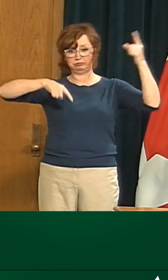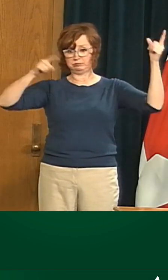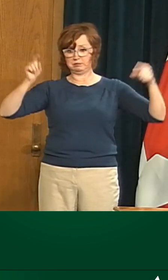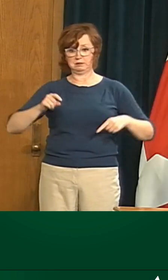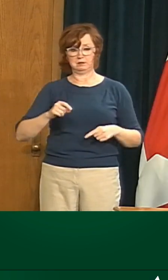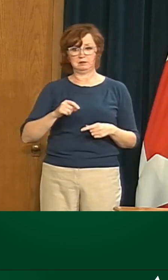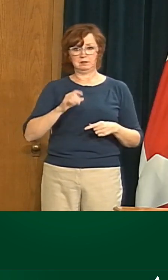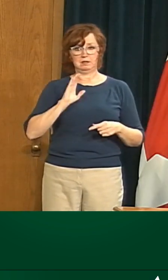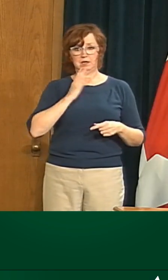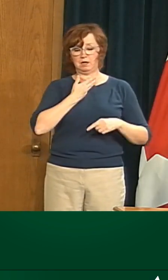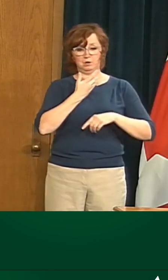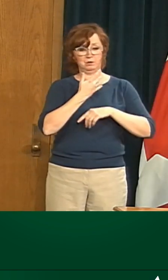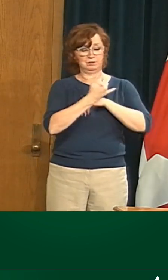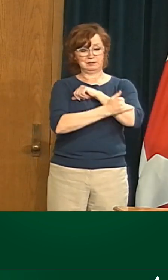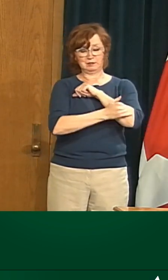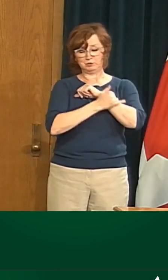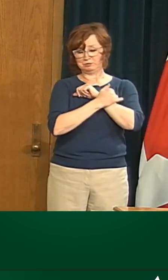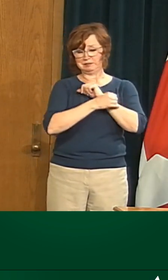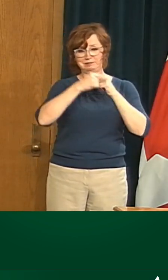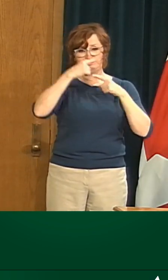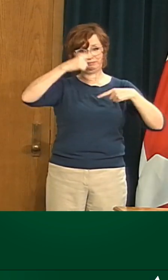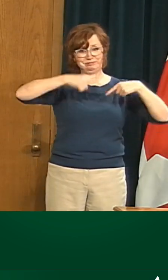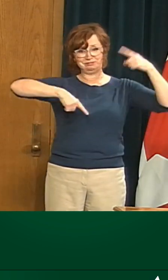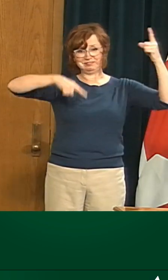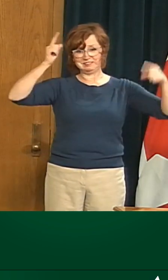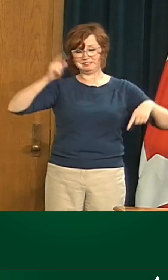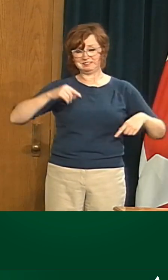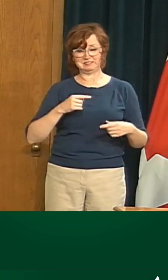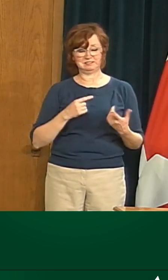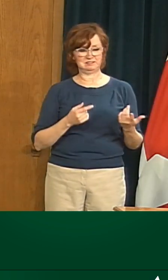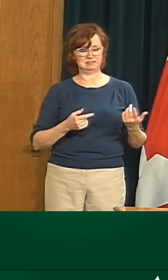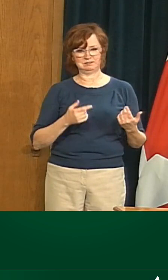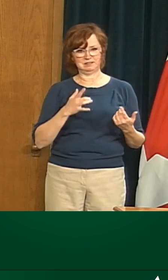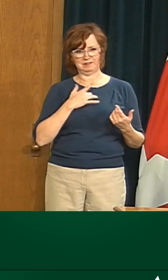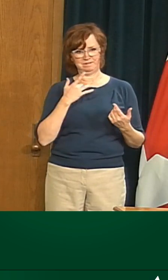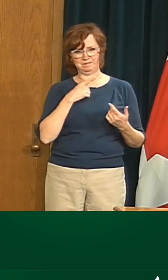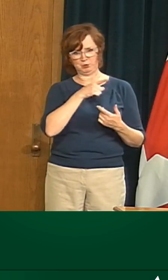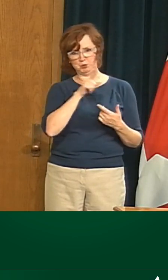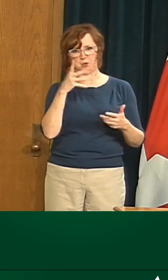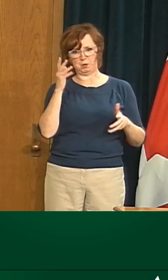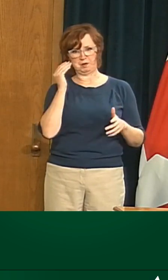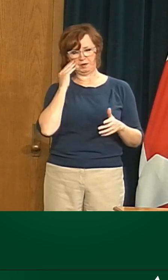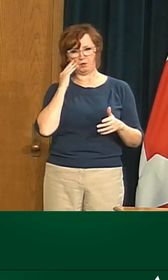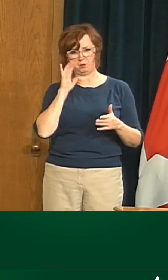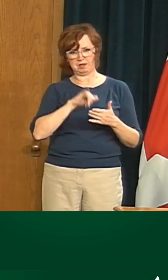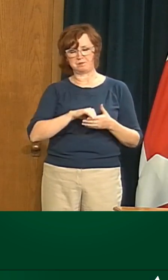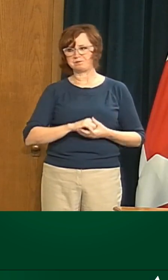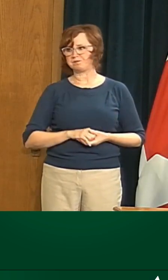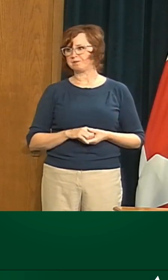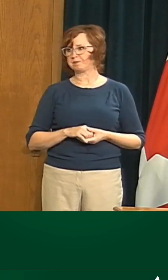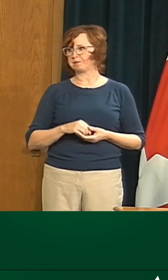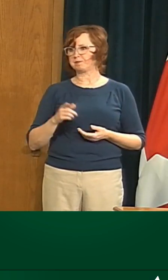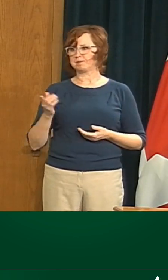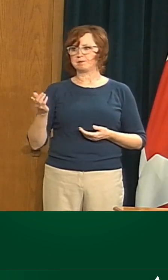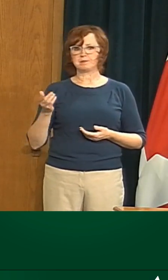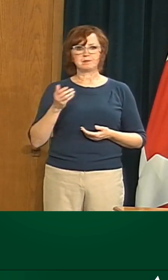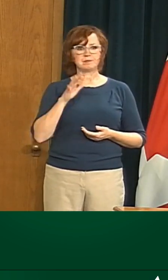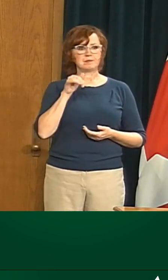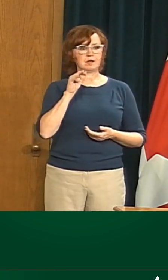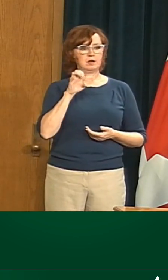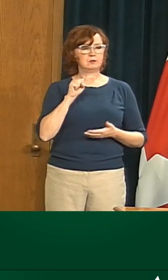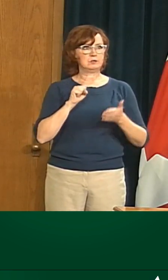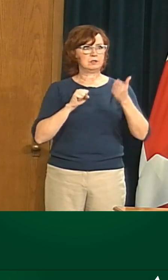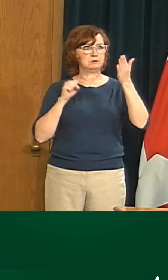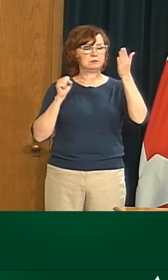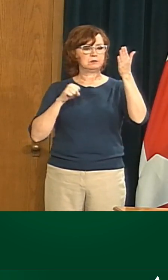should surprise no one that we got into this at different stages and will be coming out of it at different stages. You have a follow-up, James? Yeah,